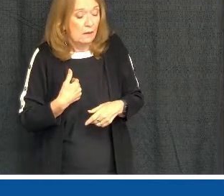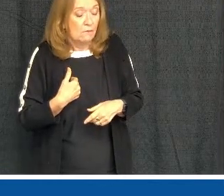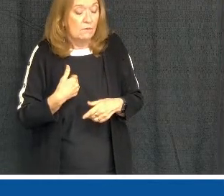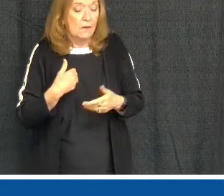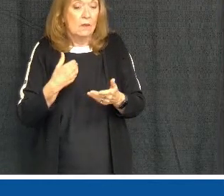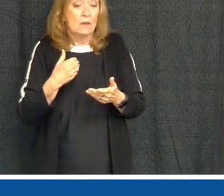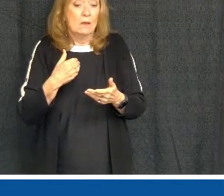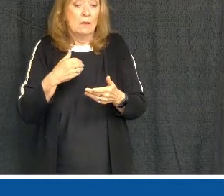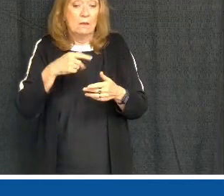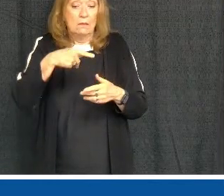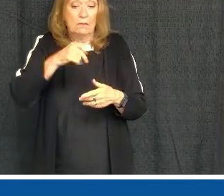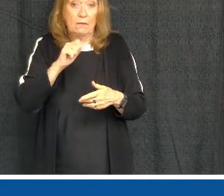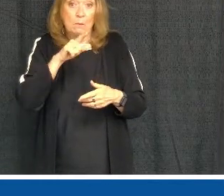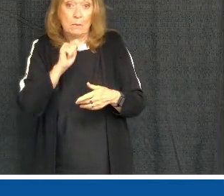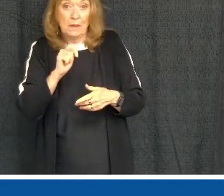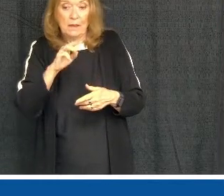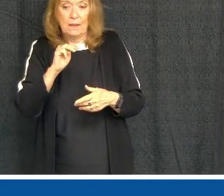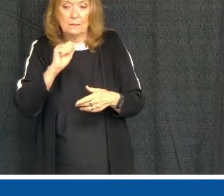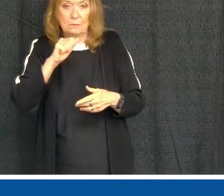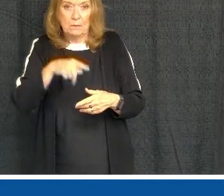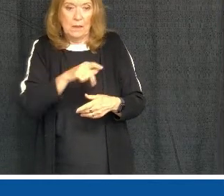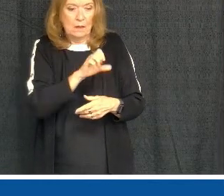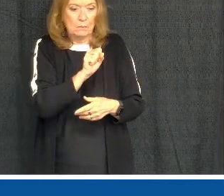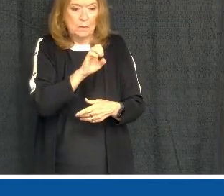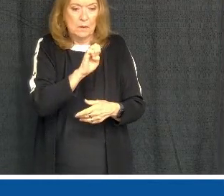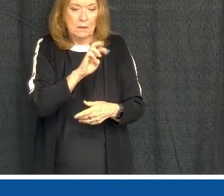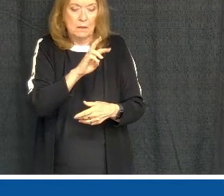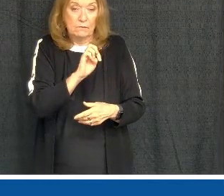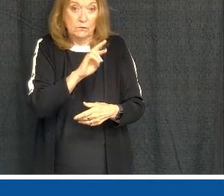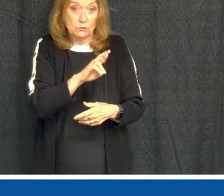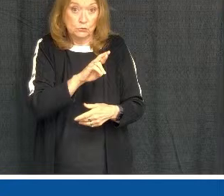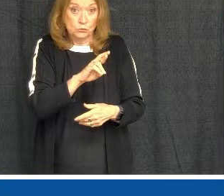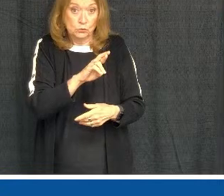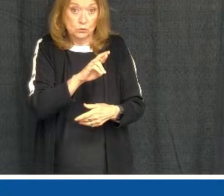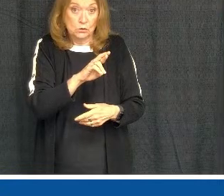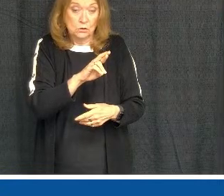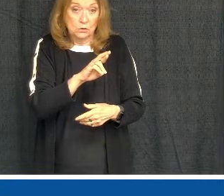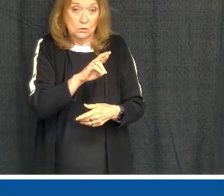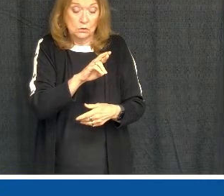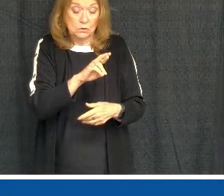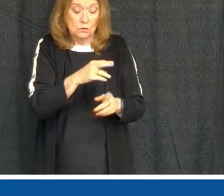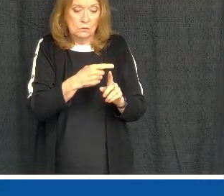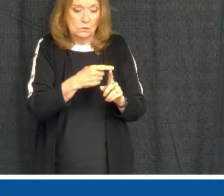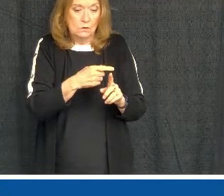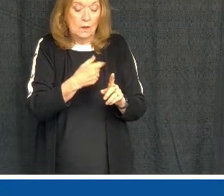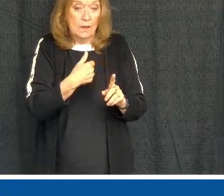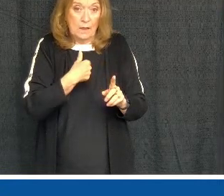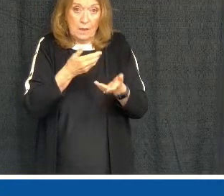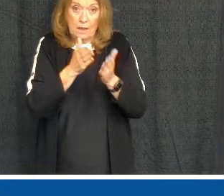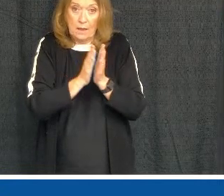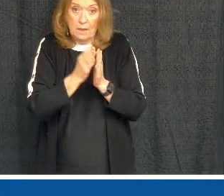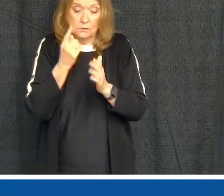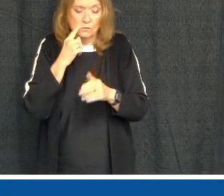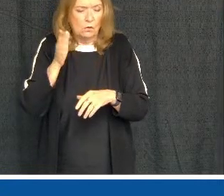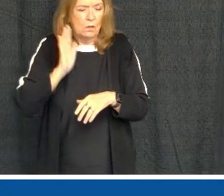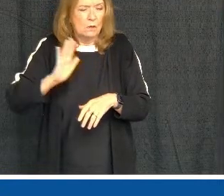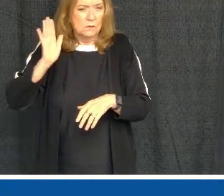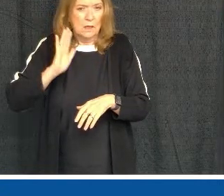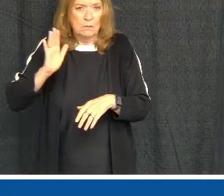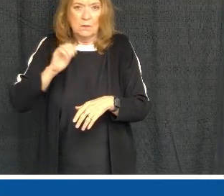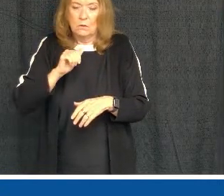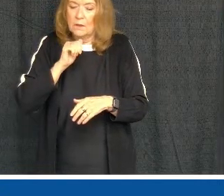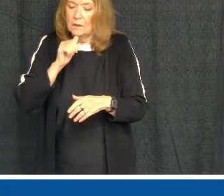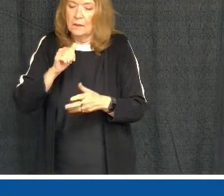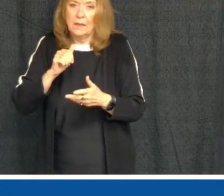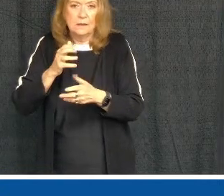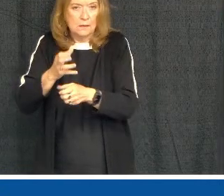the plat map of the sewer from Weekly. I did ask for it a long time ago, and I did not receive it,